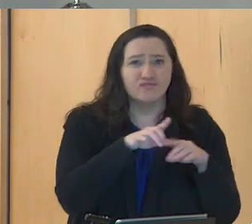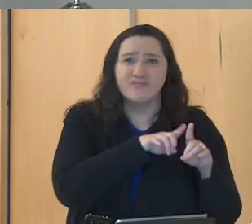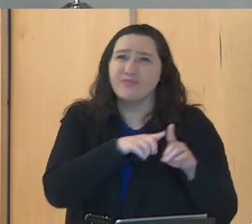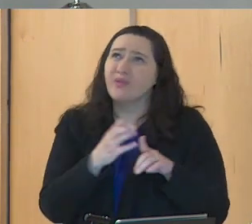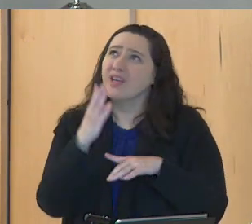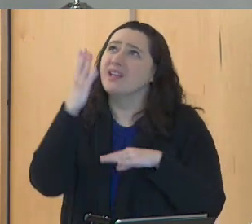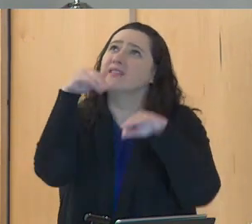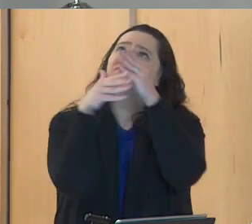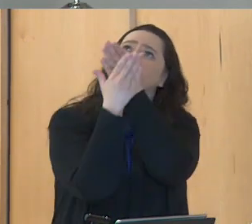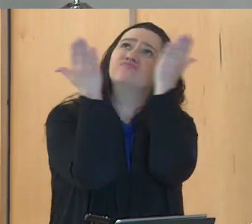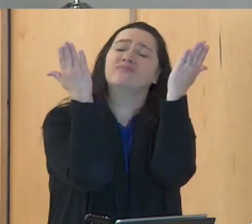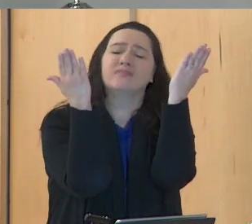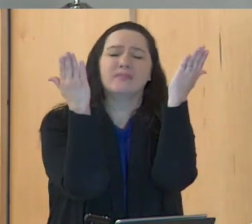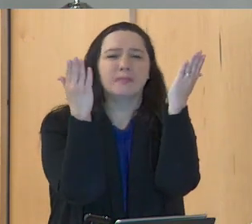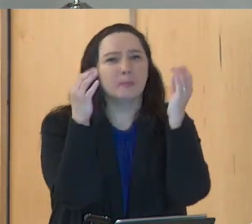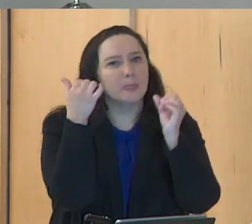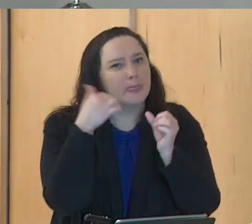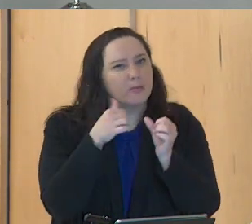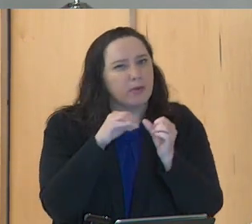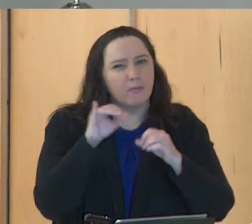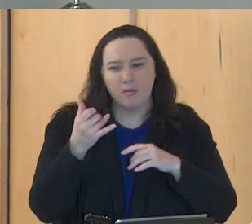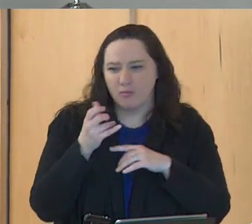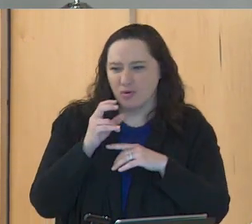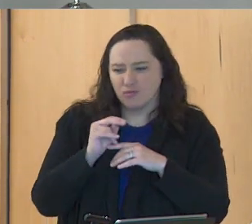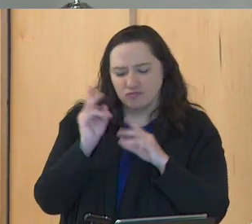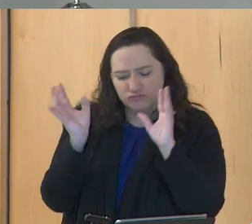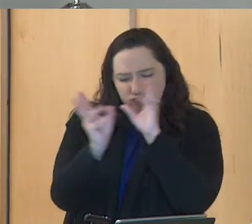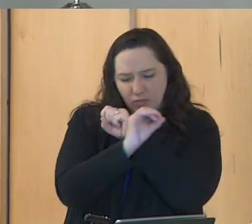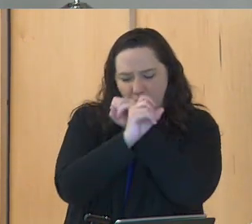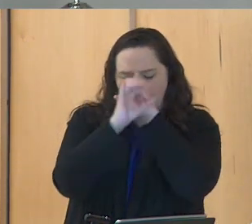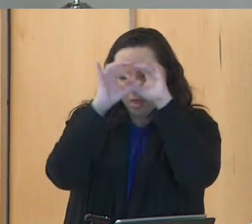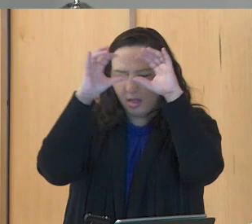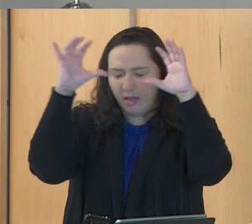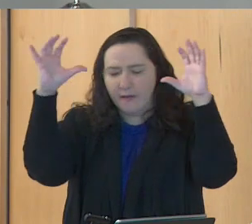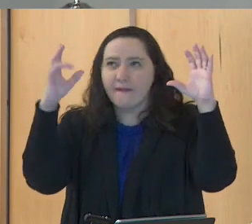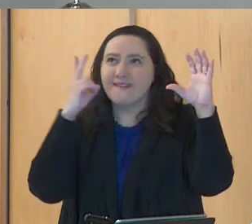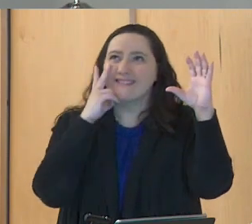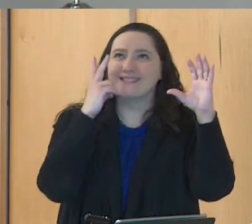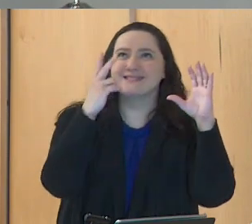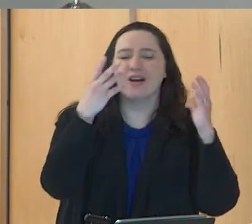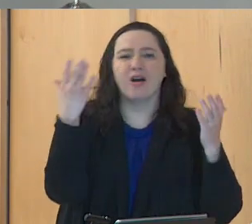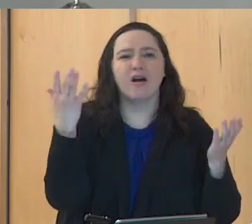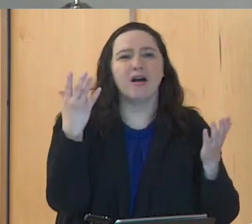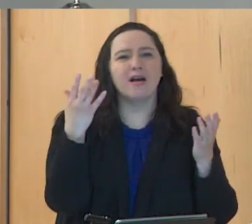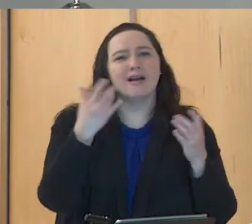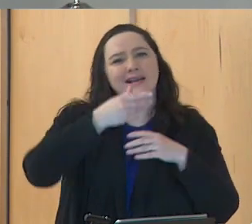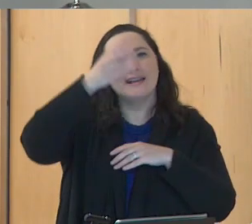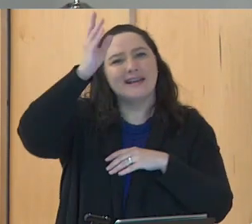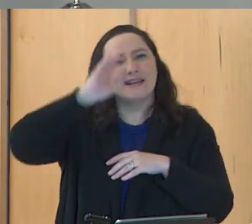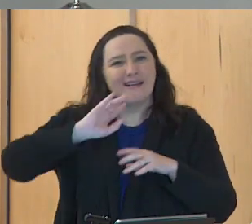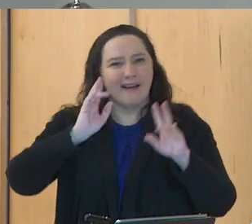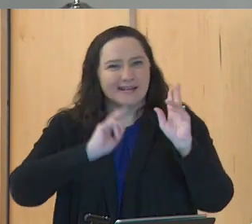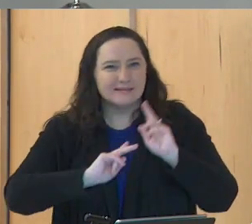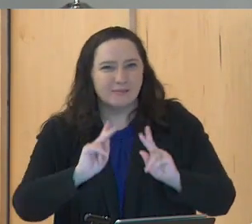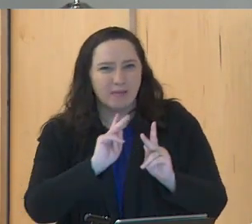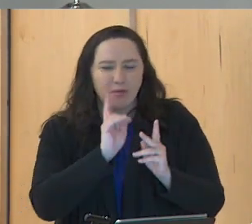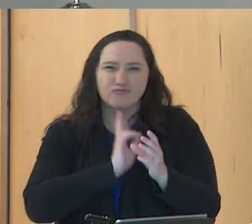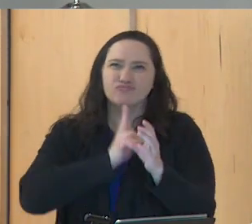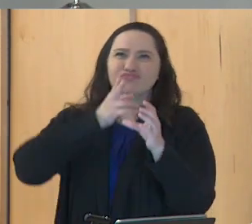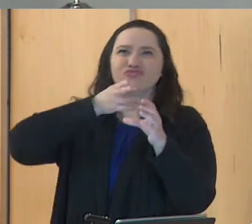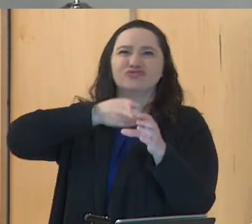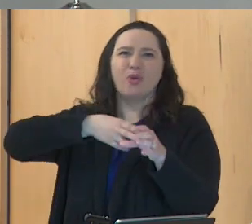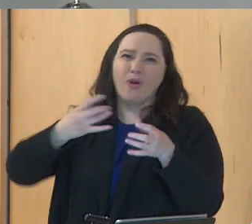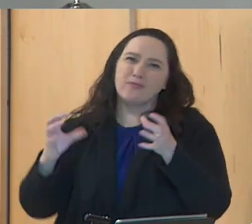But do you remember what John saw in that vision of heaven? God's people will not only join the angels in singing praises